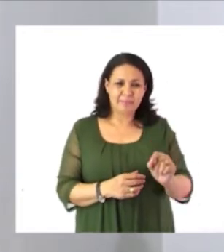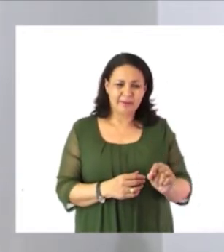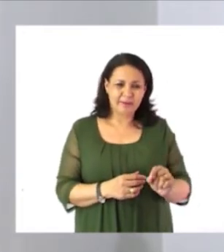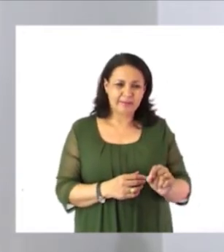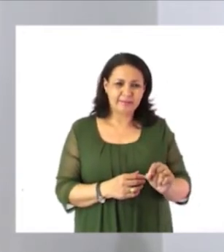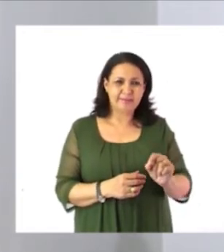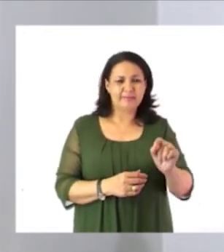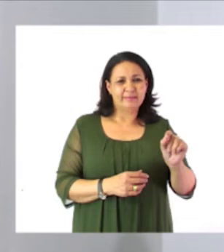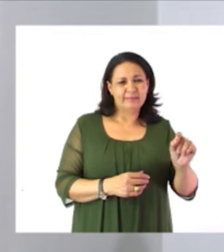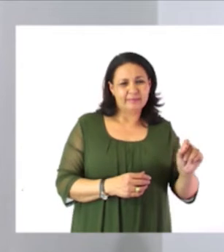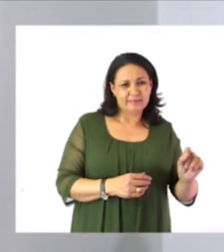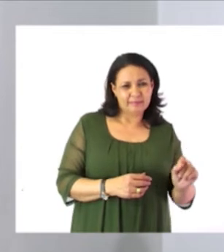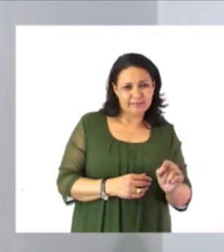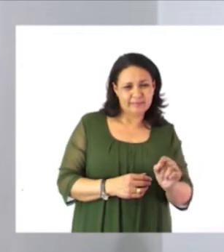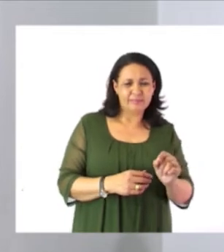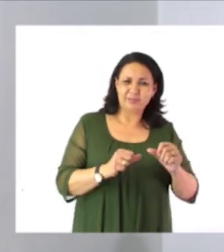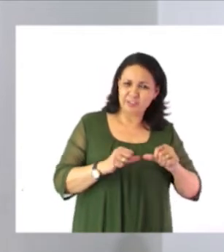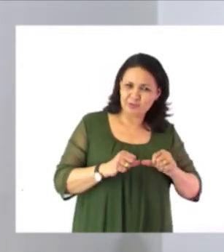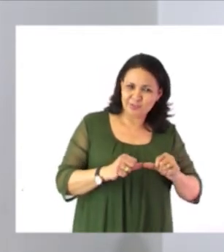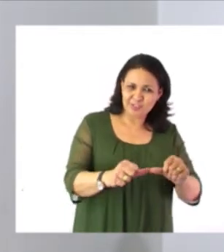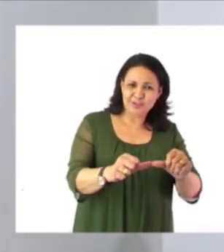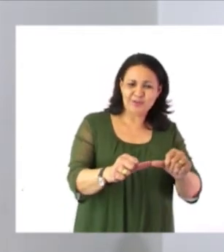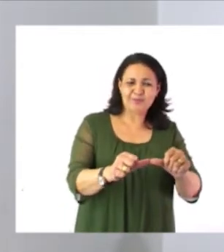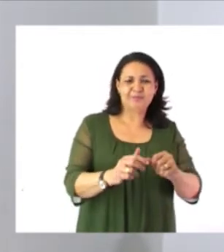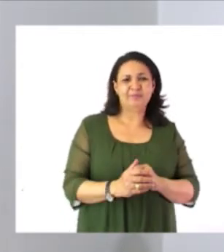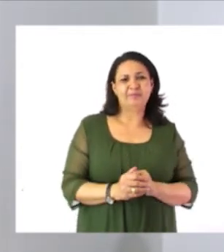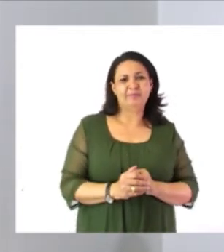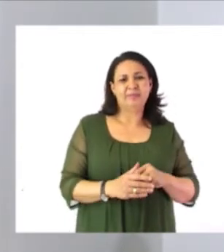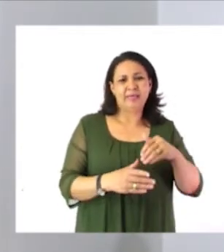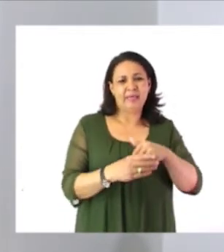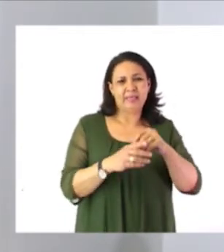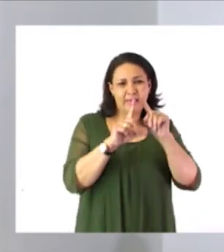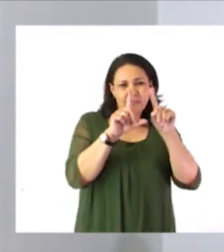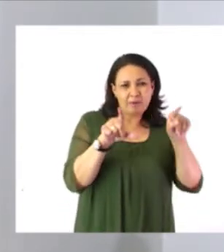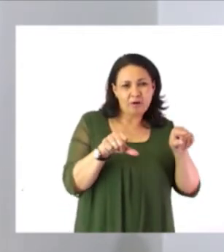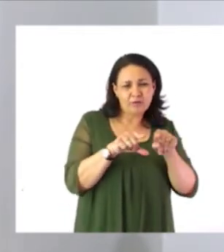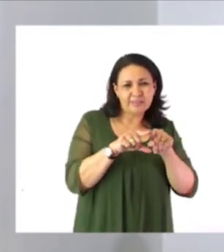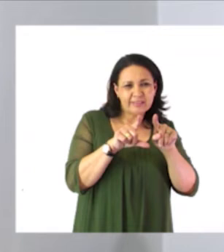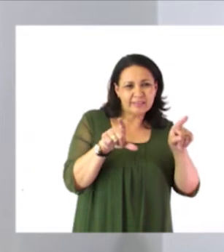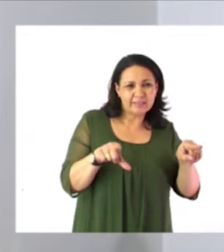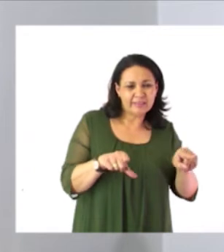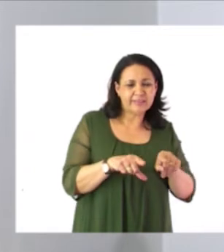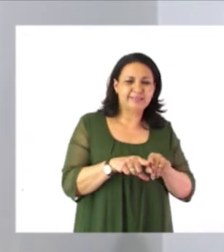Yes, I'm sure. Can you write letter B in the blocks that have